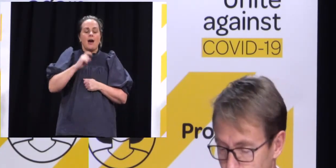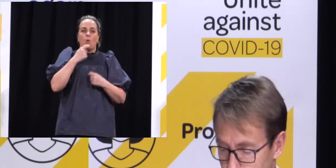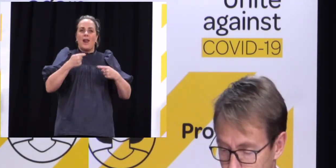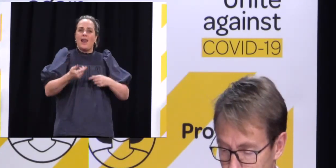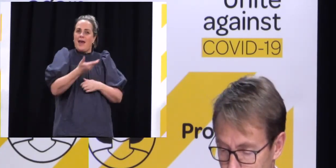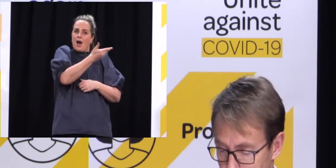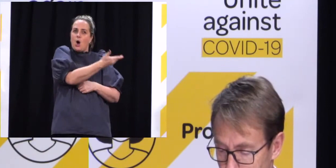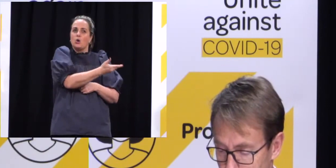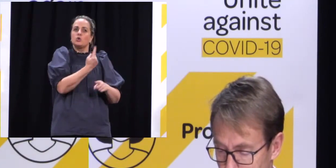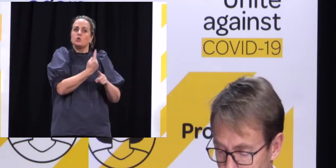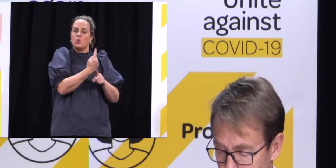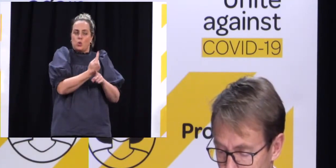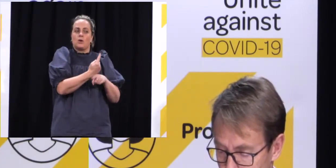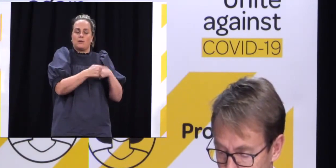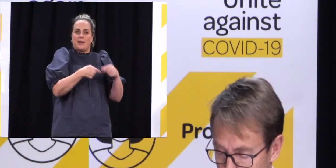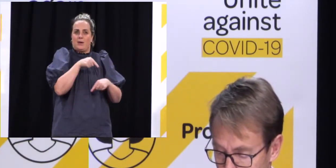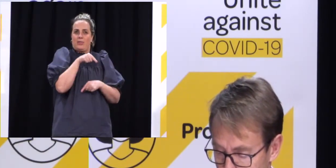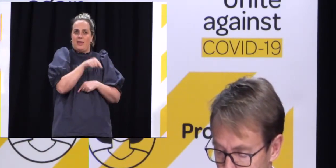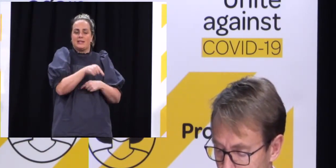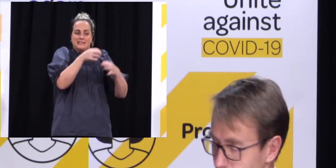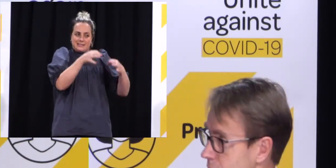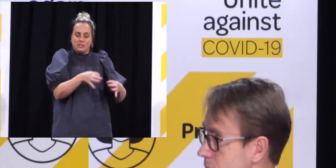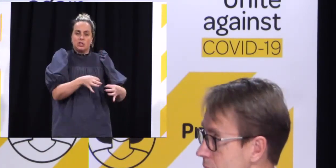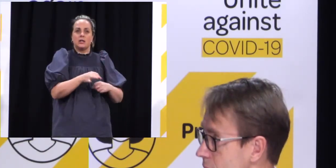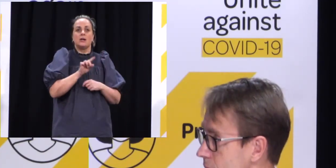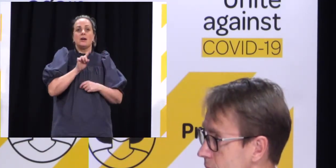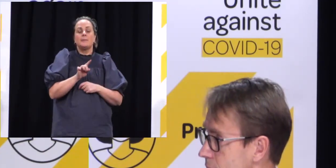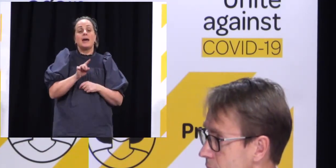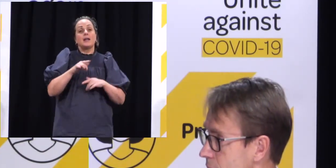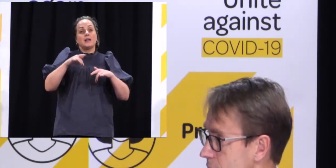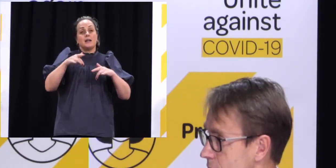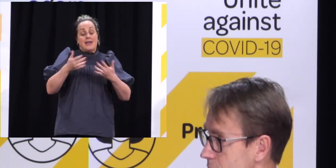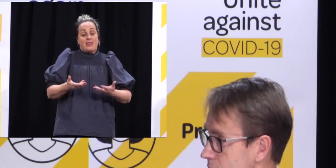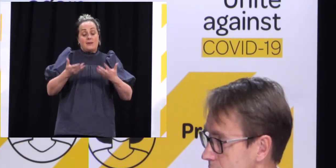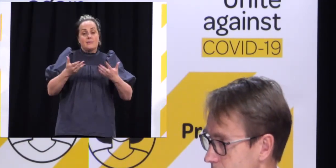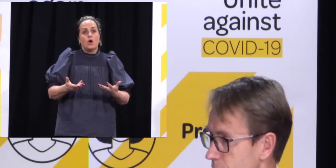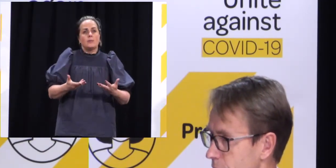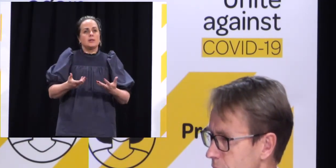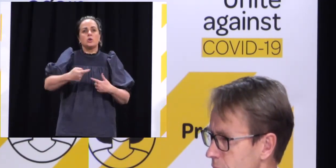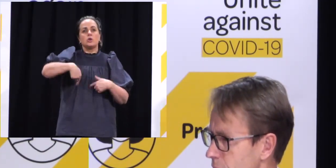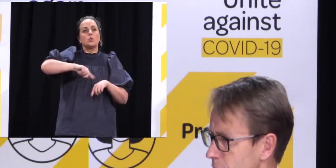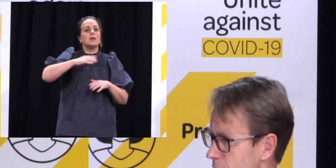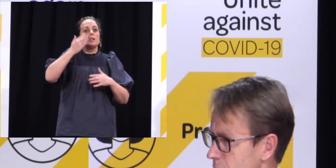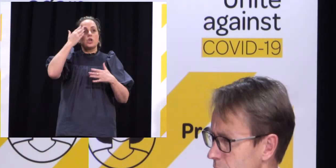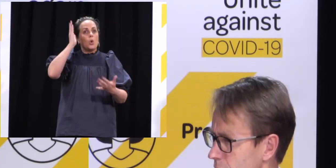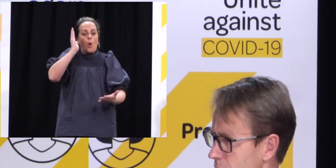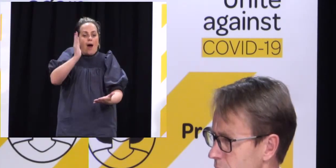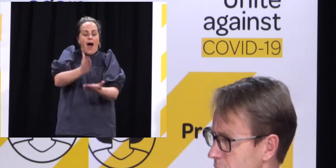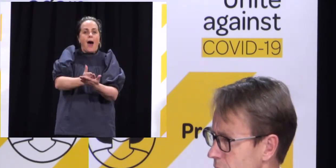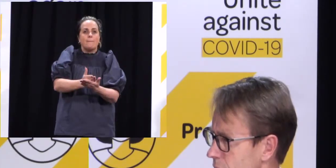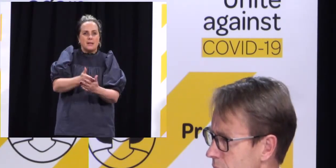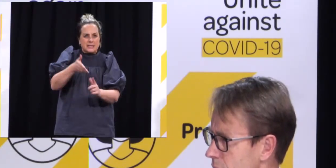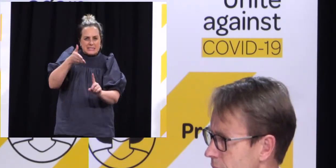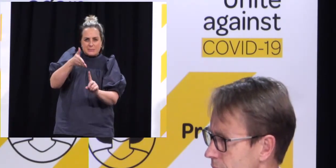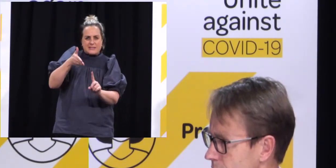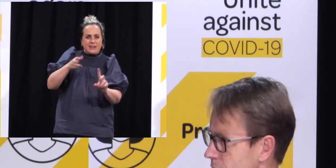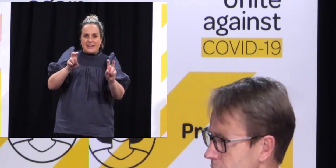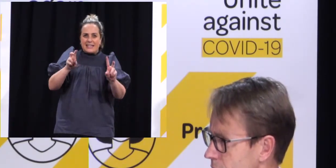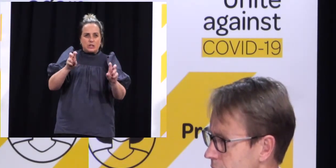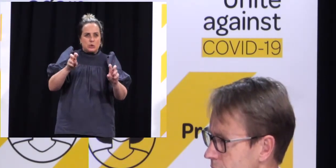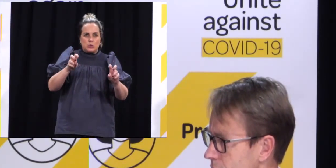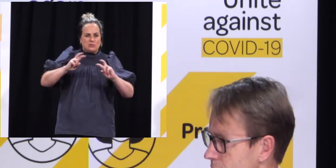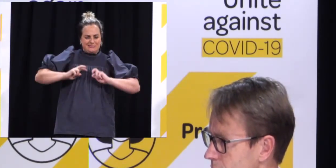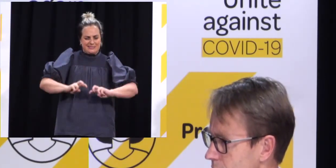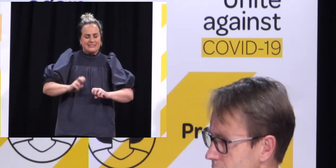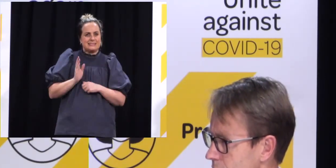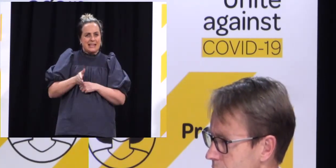to future use and some of the decisions being made there, but as yet we have not yet established what precisely the issue is.